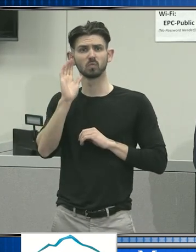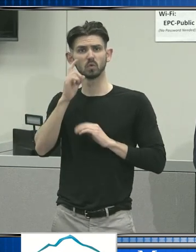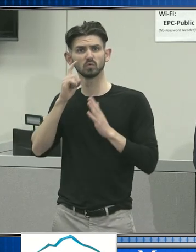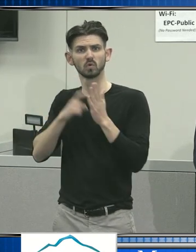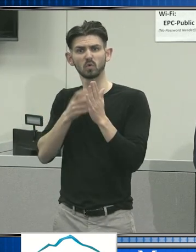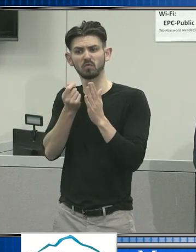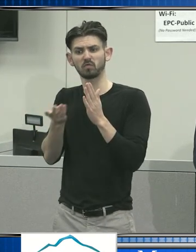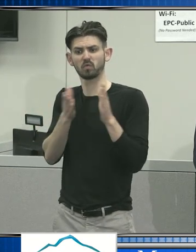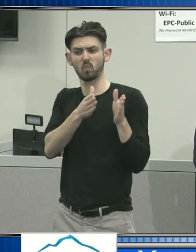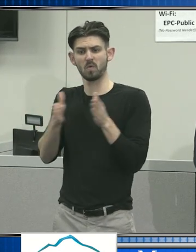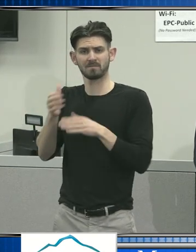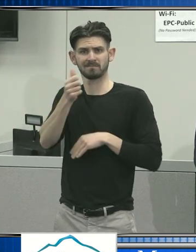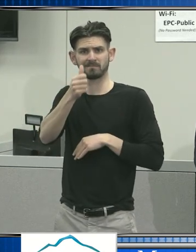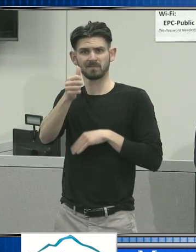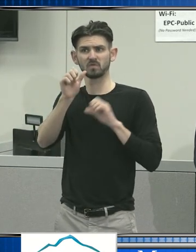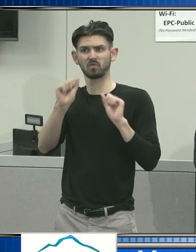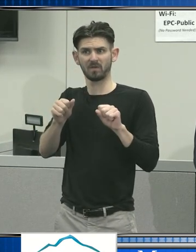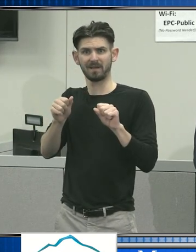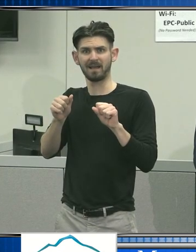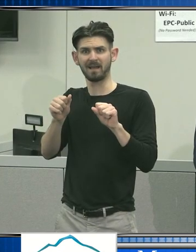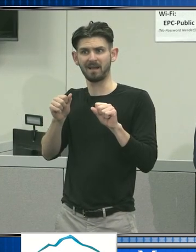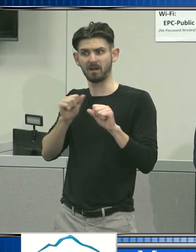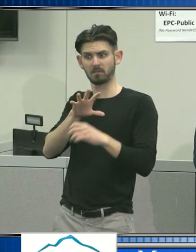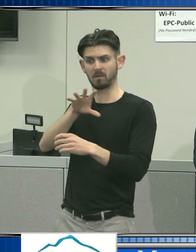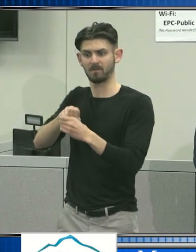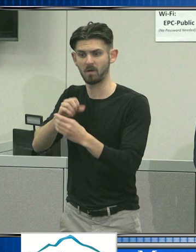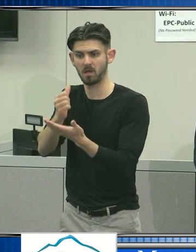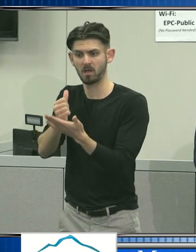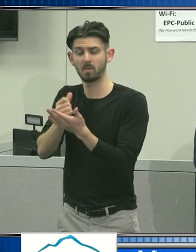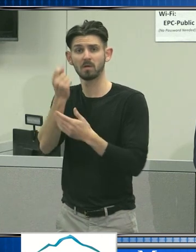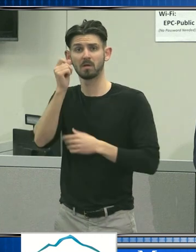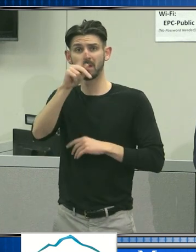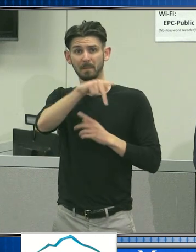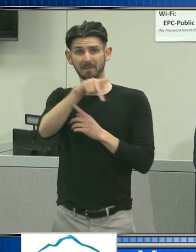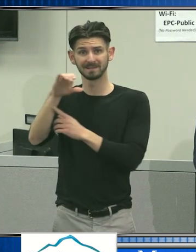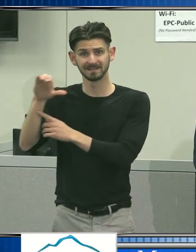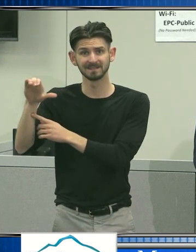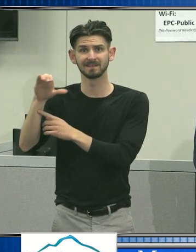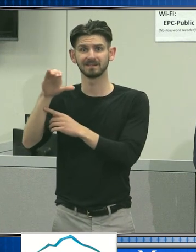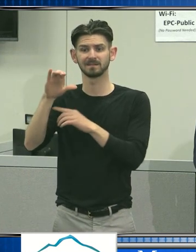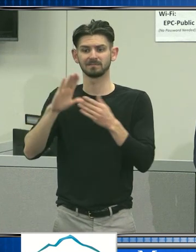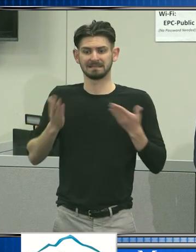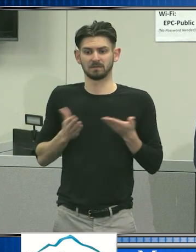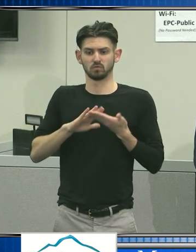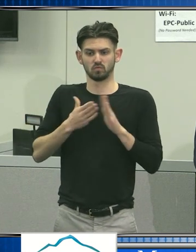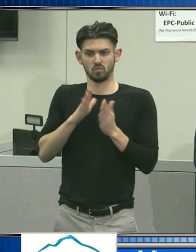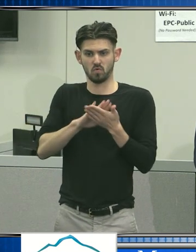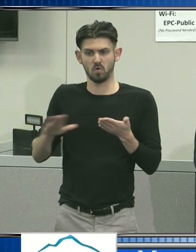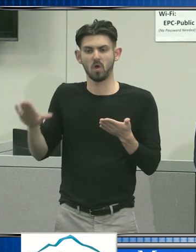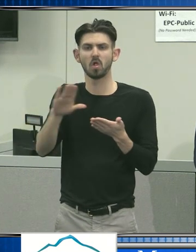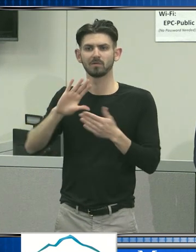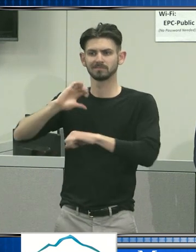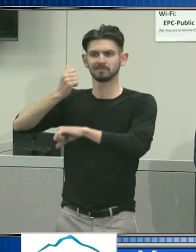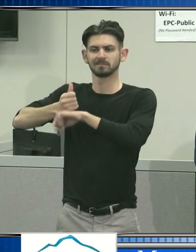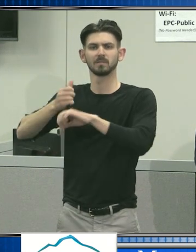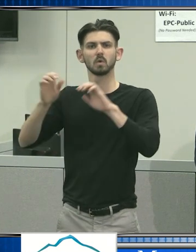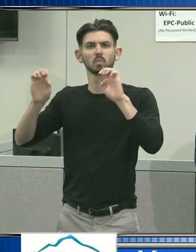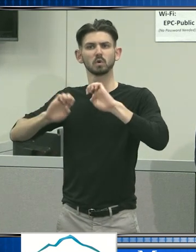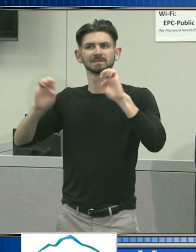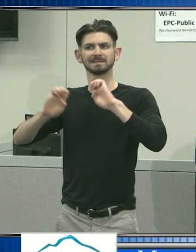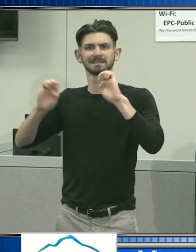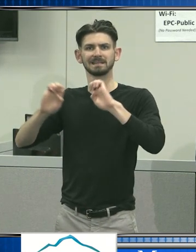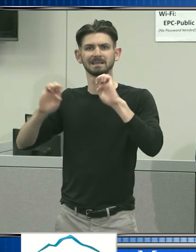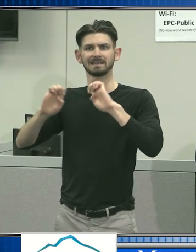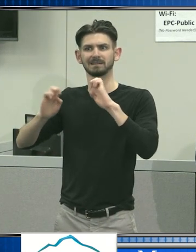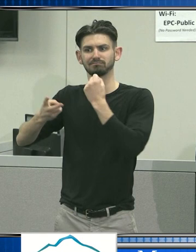mitigate this crisis. Pikesby Community Foundation has set up an emergency relief fund that you can give to that